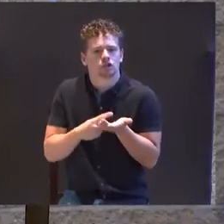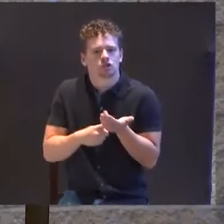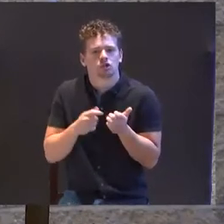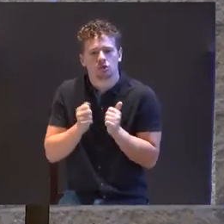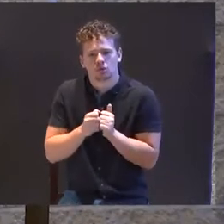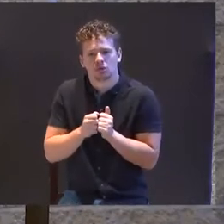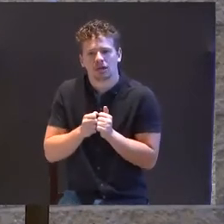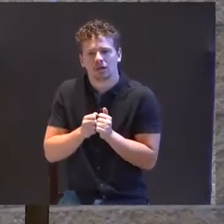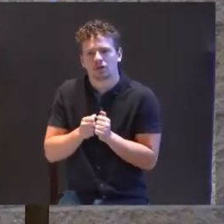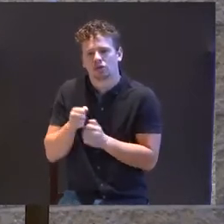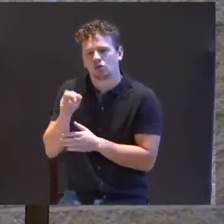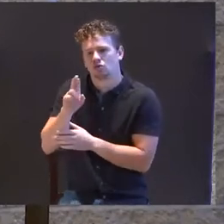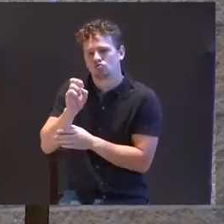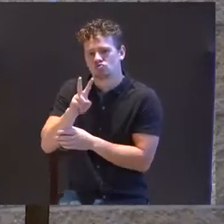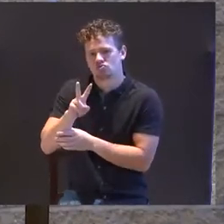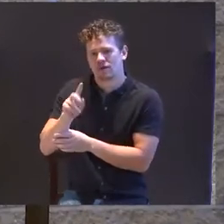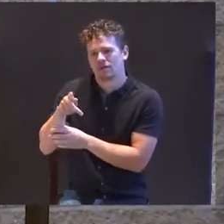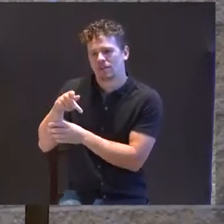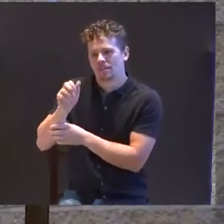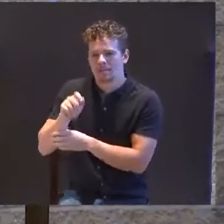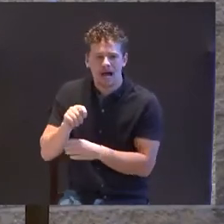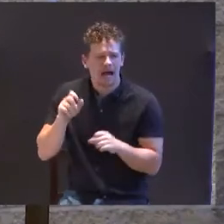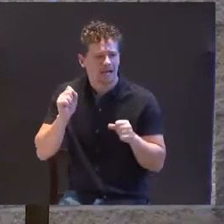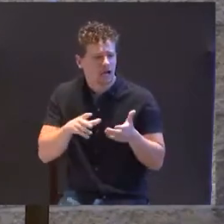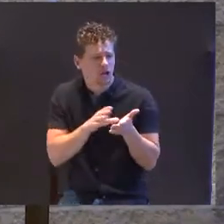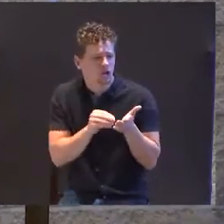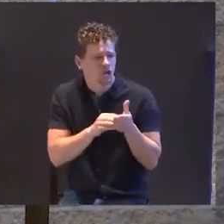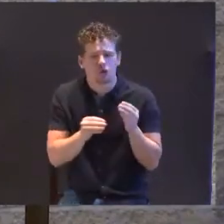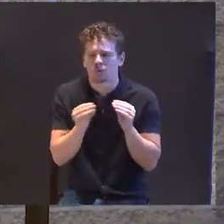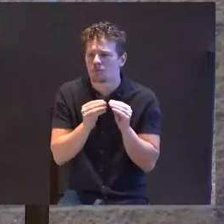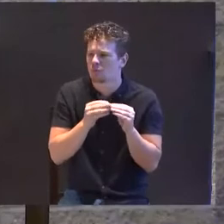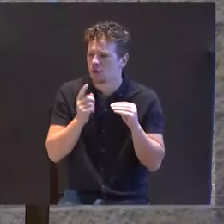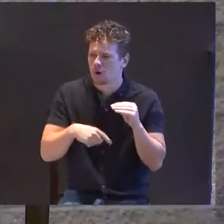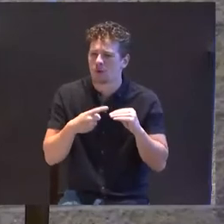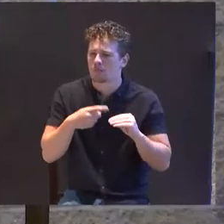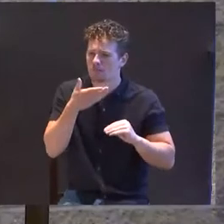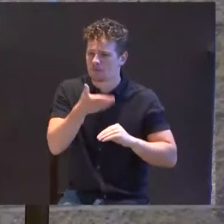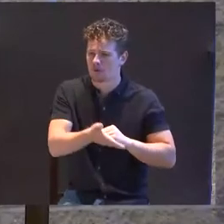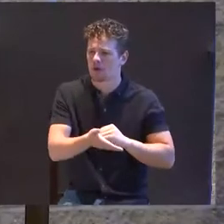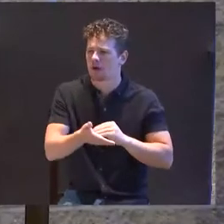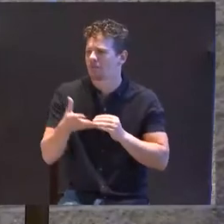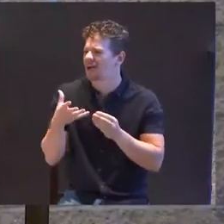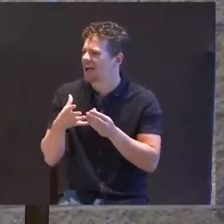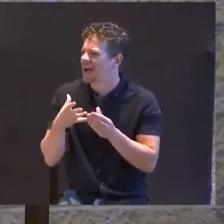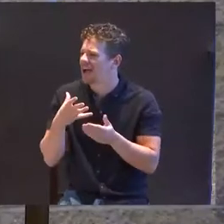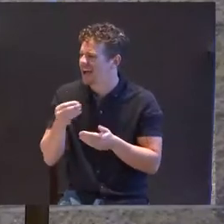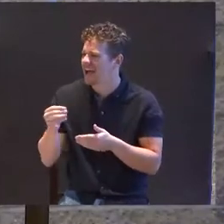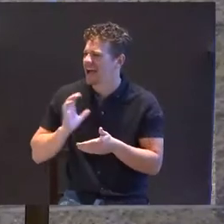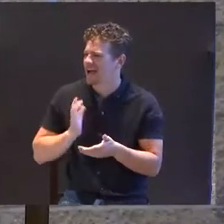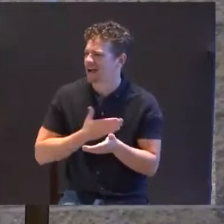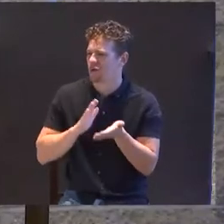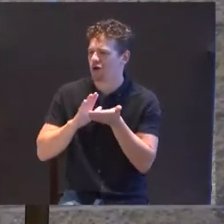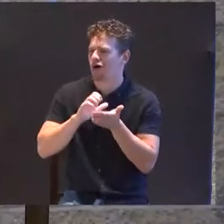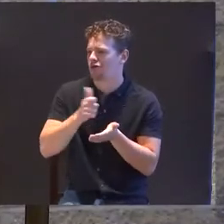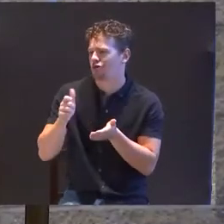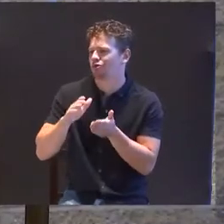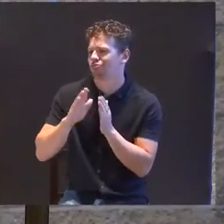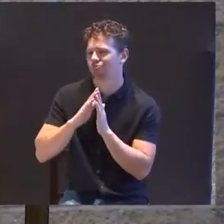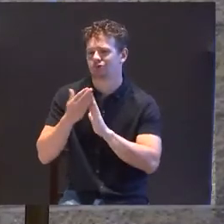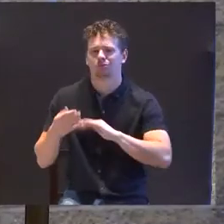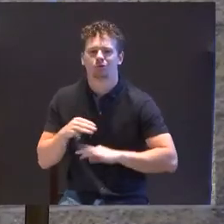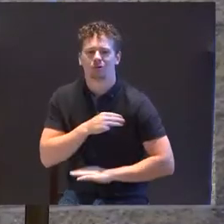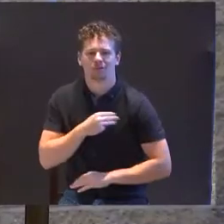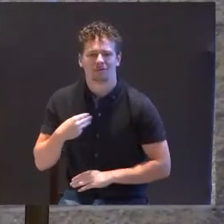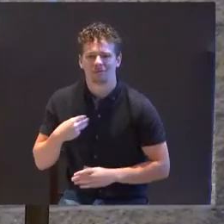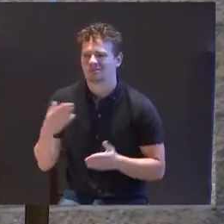about our community, to get to know Reverend Pat, and to meet others who are newer to the community. Just please come and join.